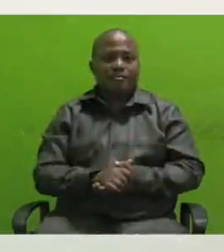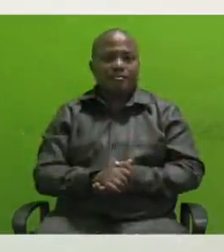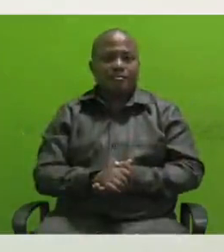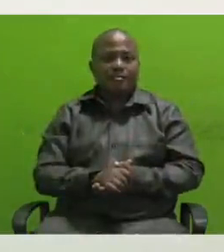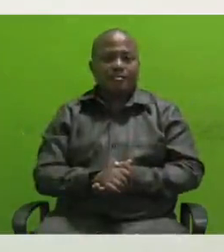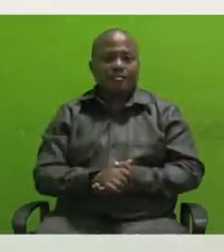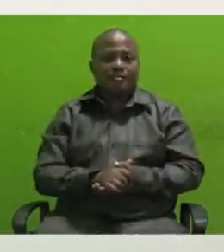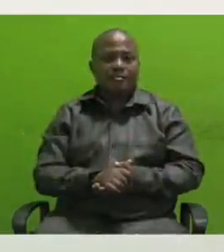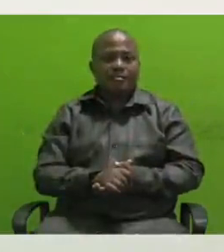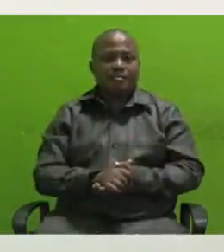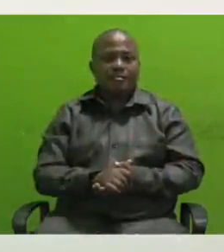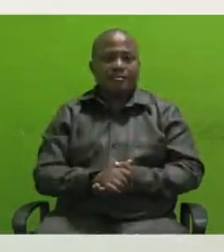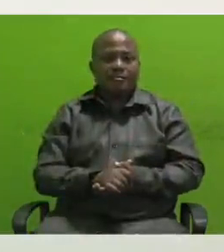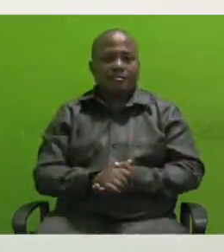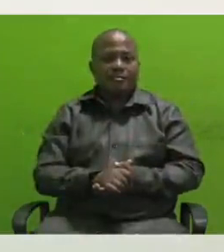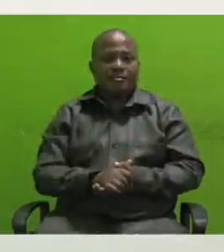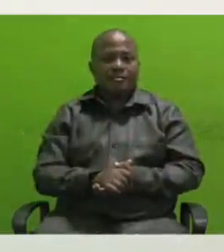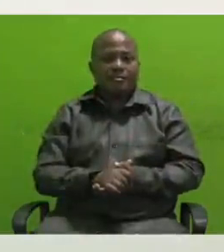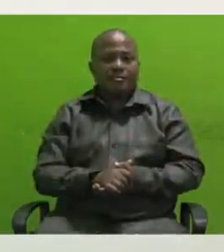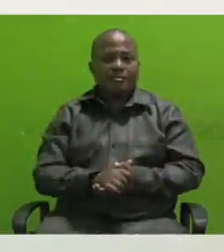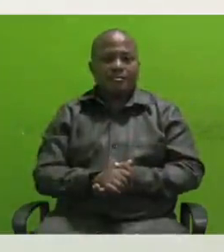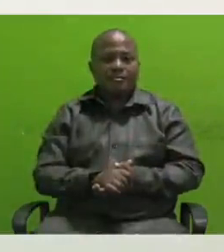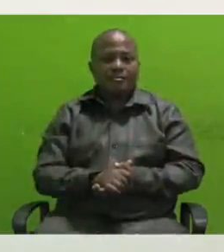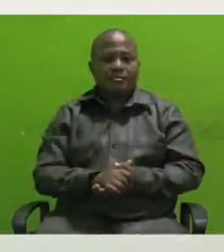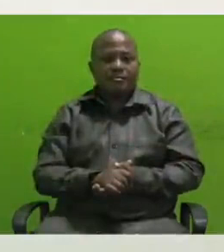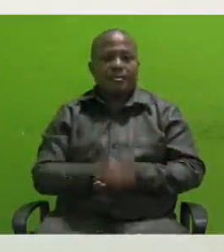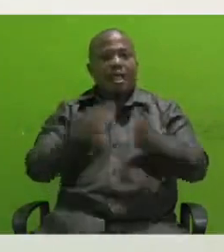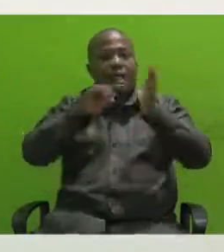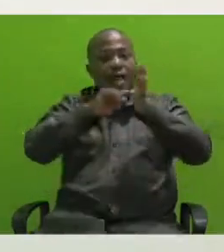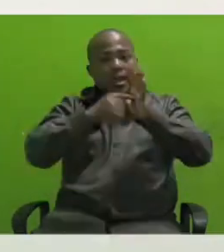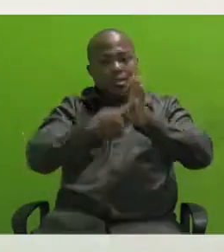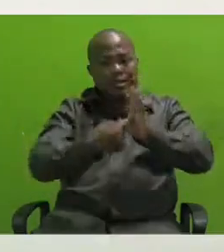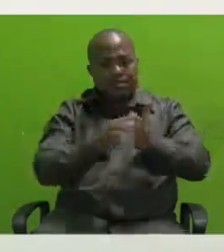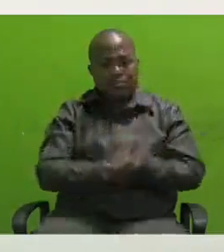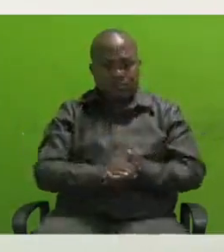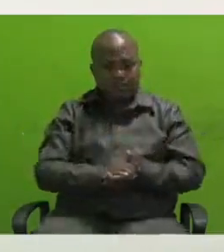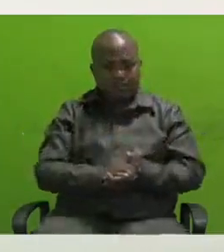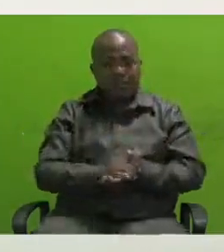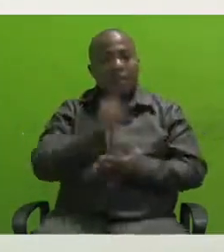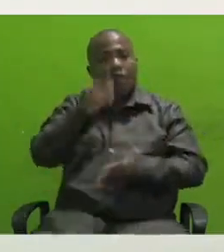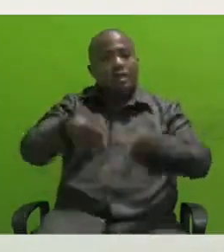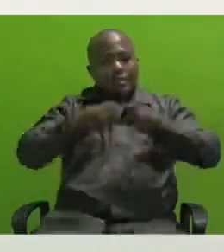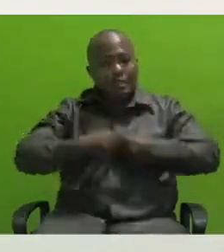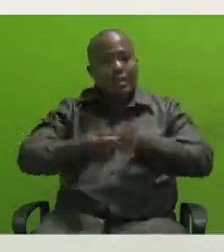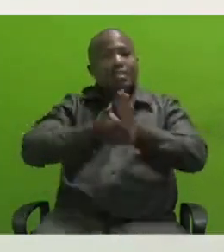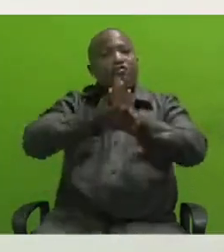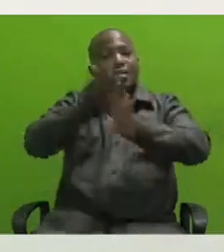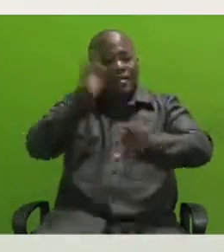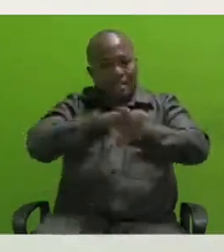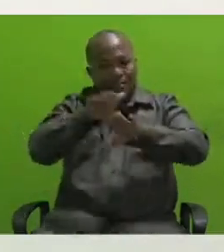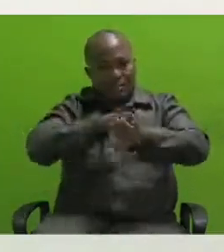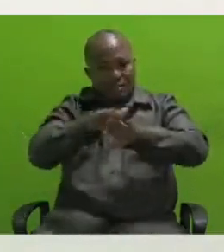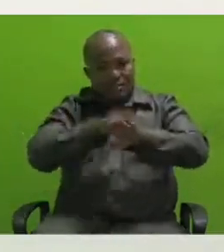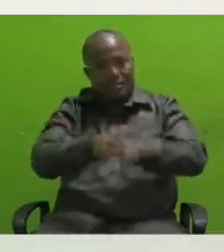not a perfect square. For example, let us take the first expression there, which is